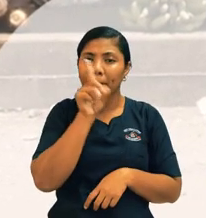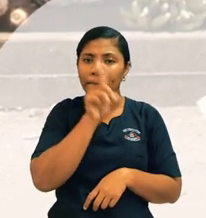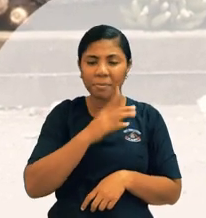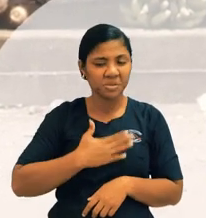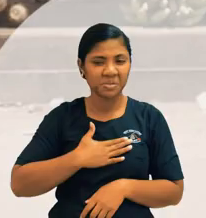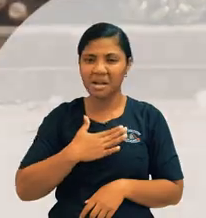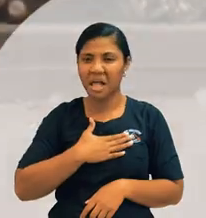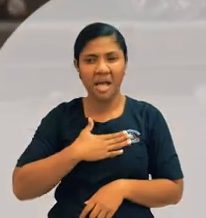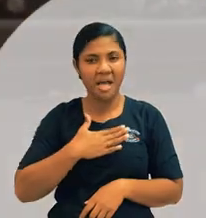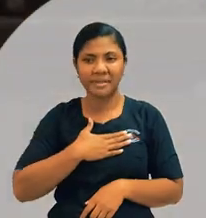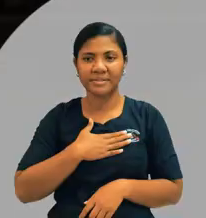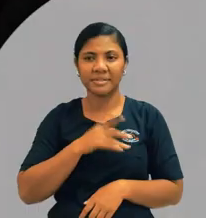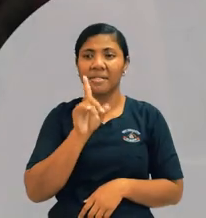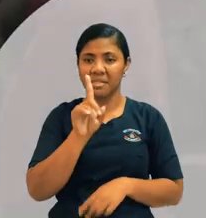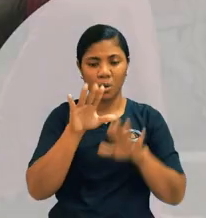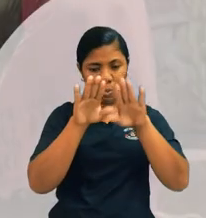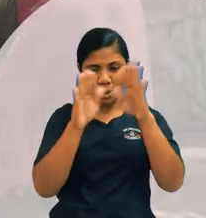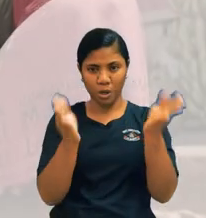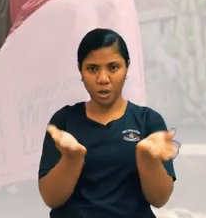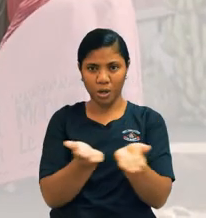free from COVID-19 virus.